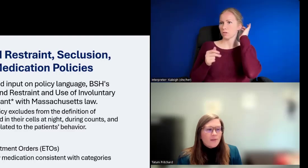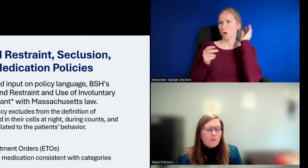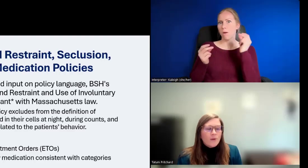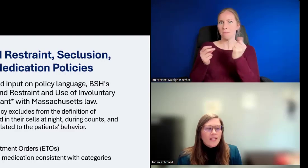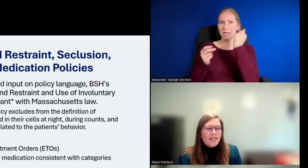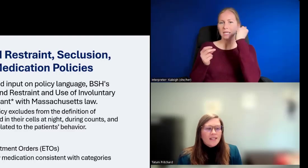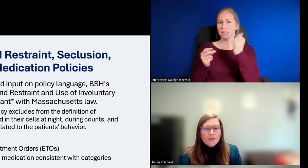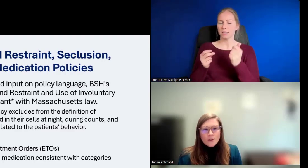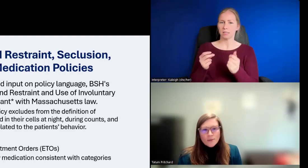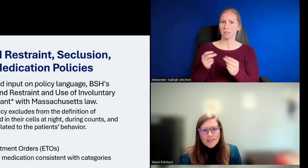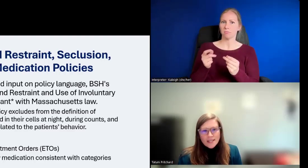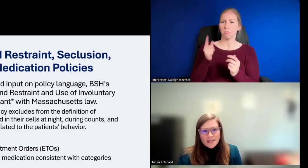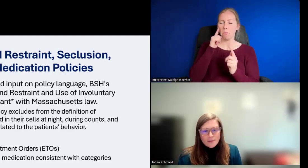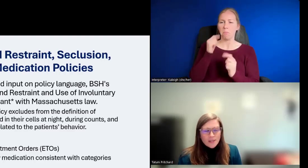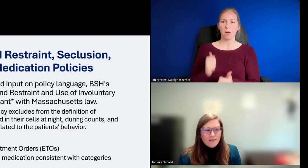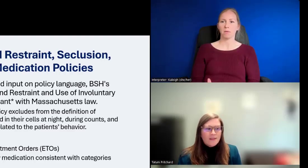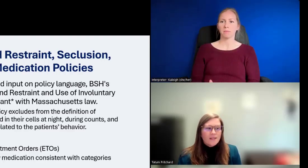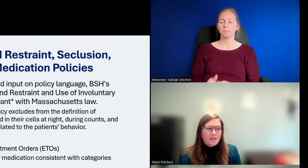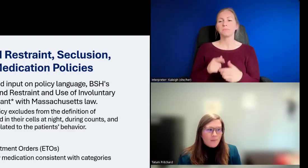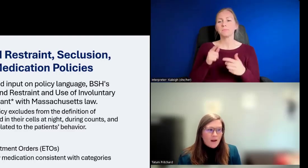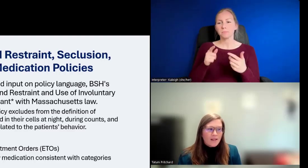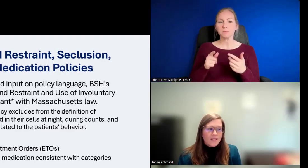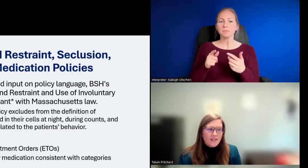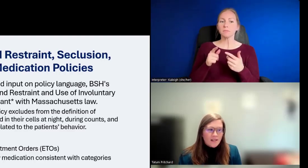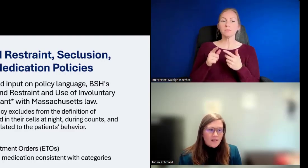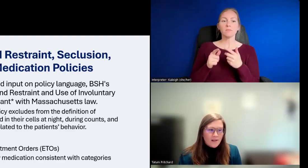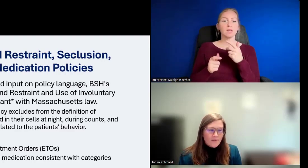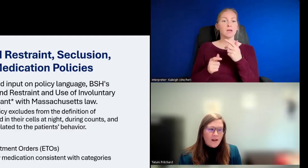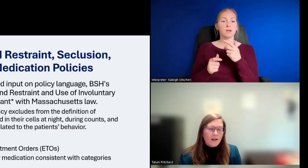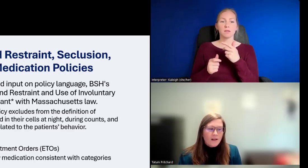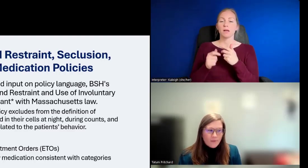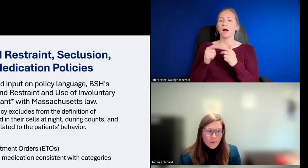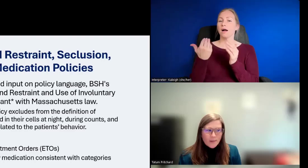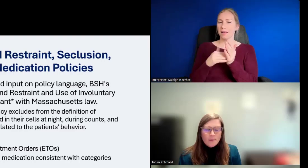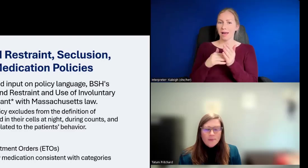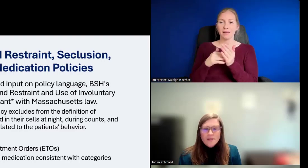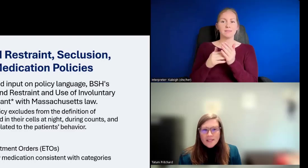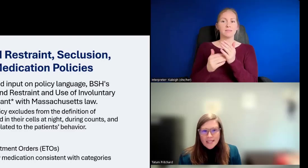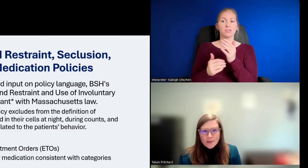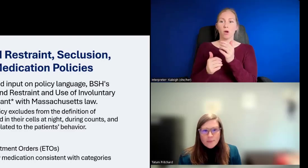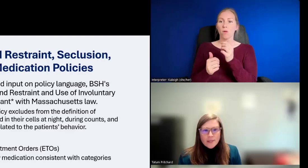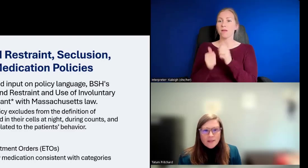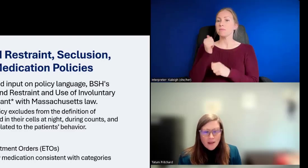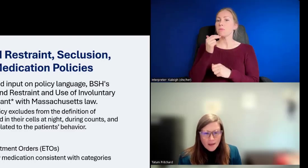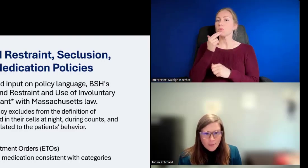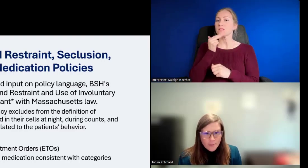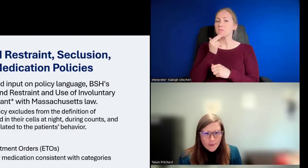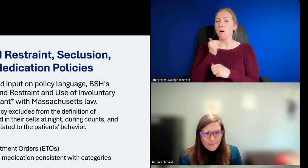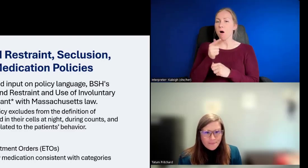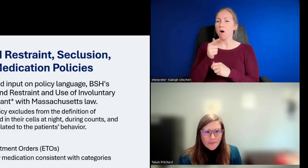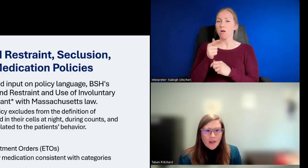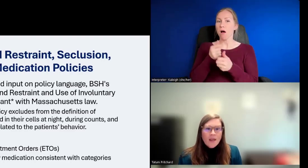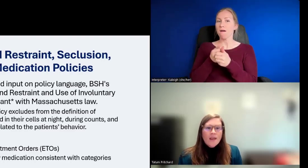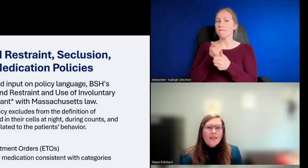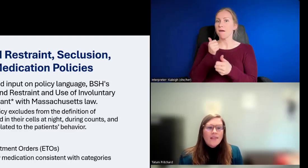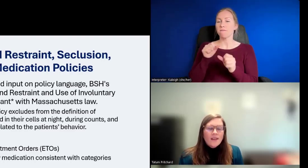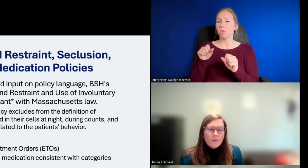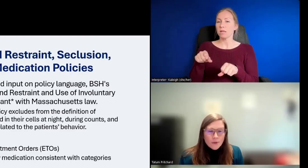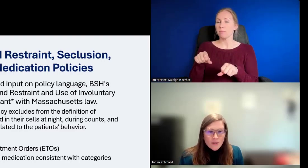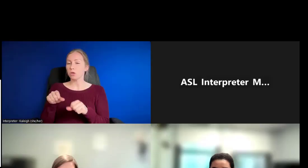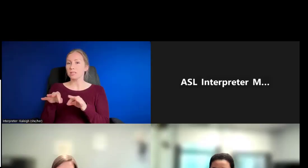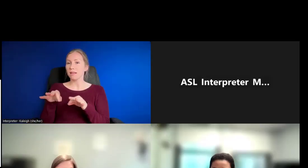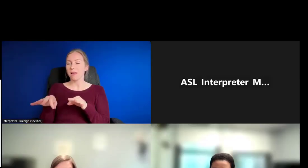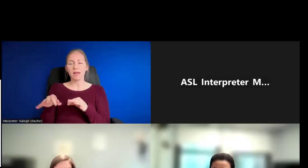and when in circumstances when even the smallest of avoidable delays would be intolerable.